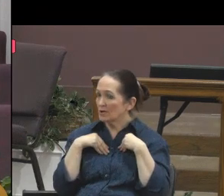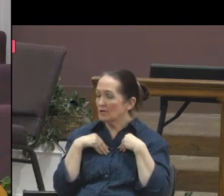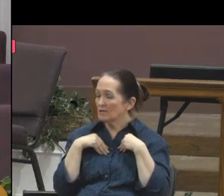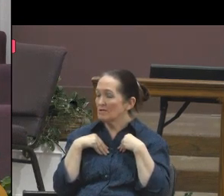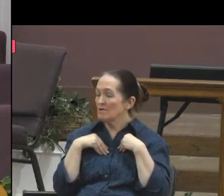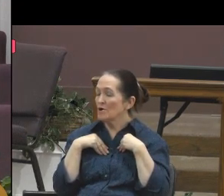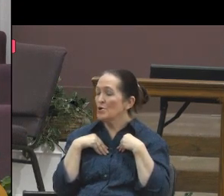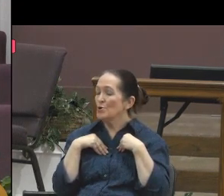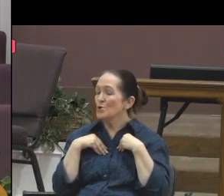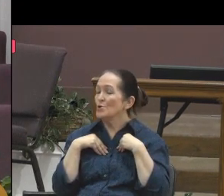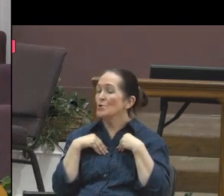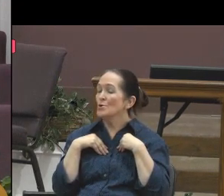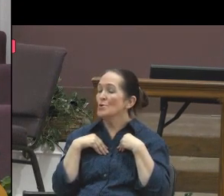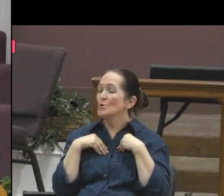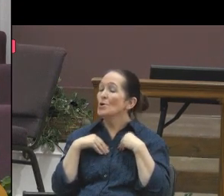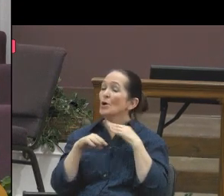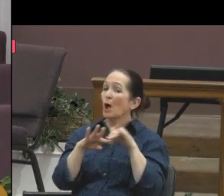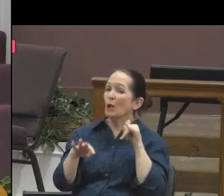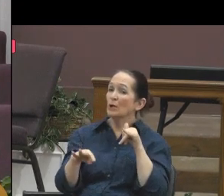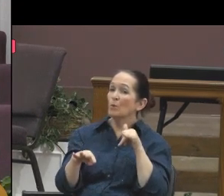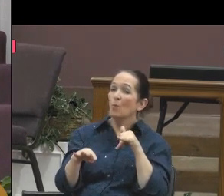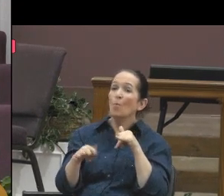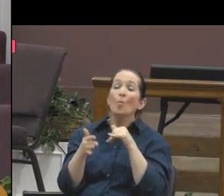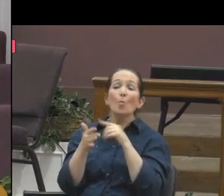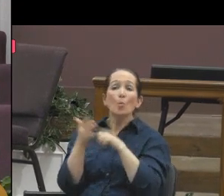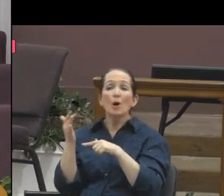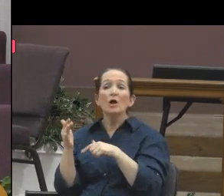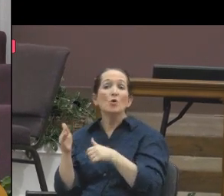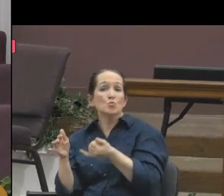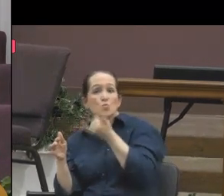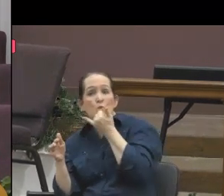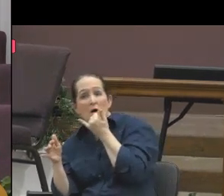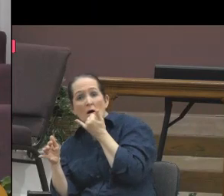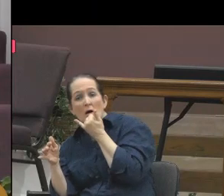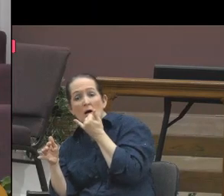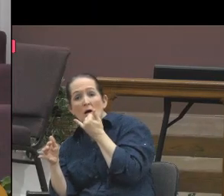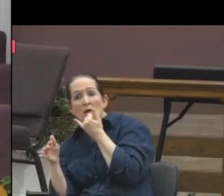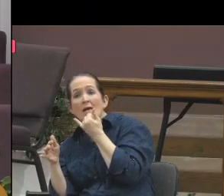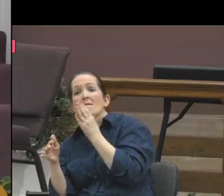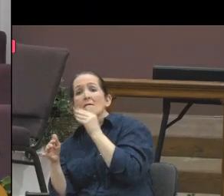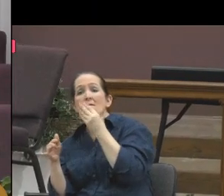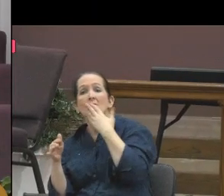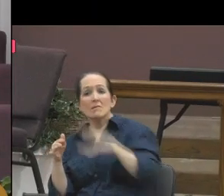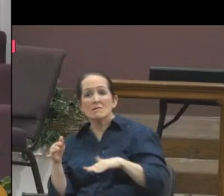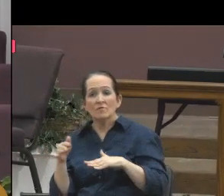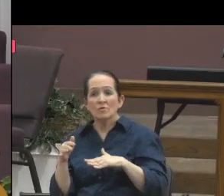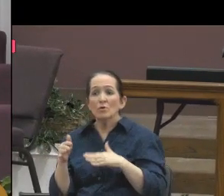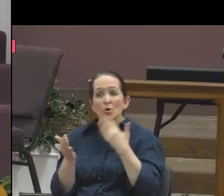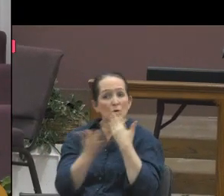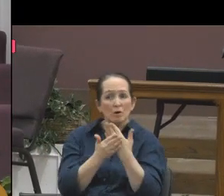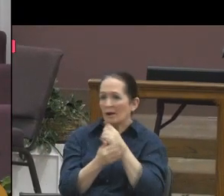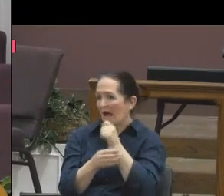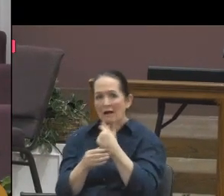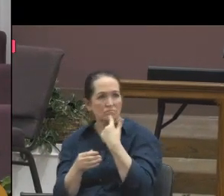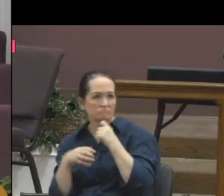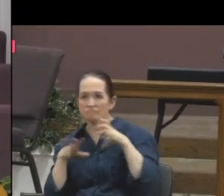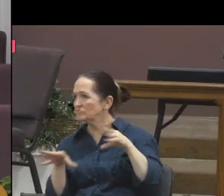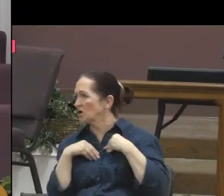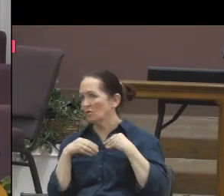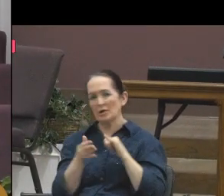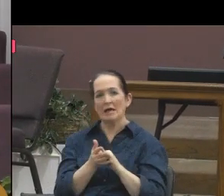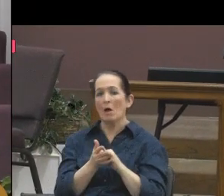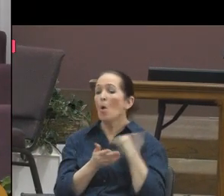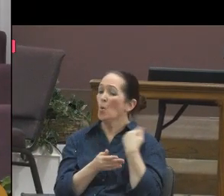calling what is wrong and evil good. I don't tolerate that. We